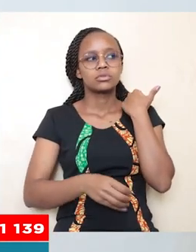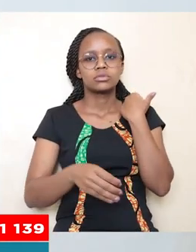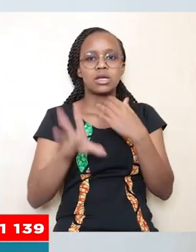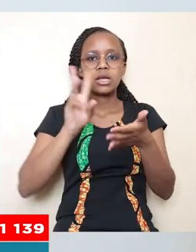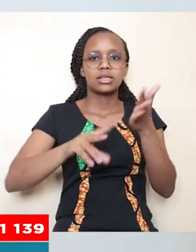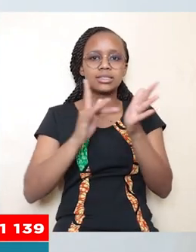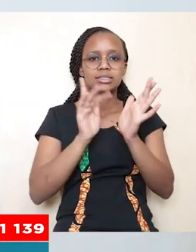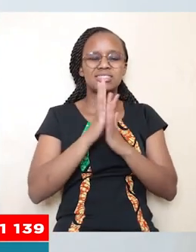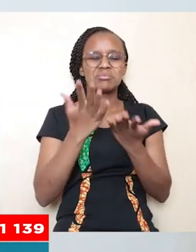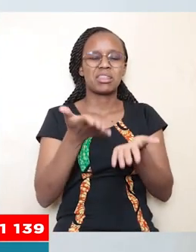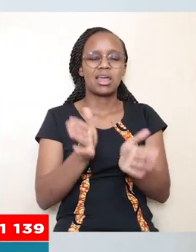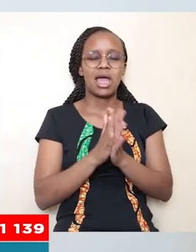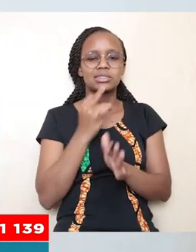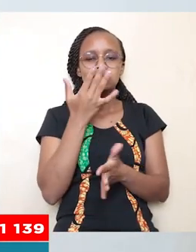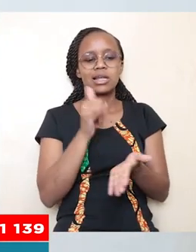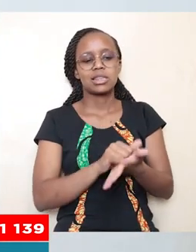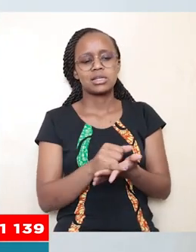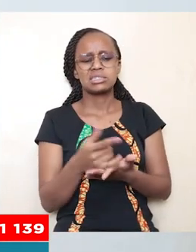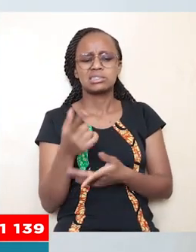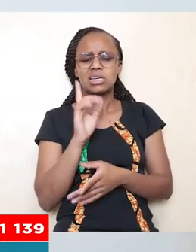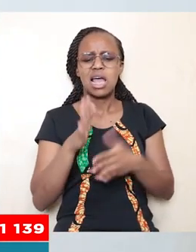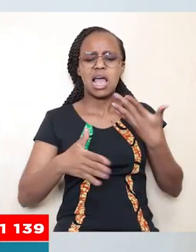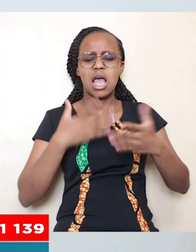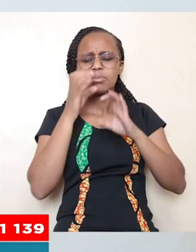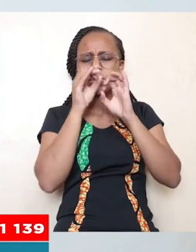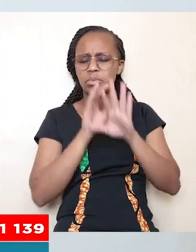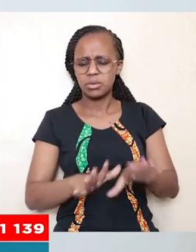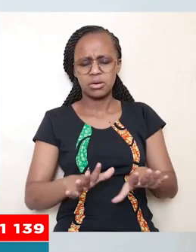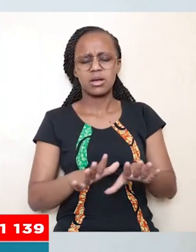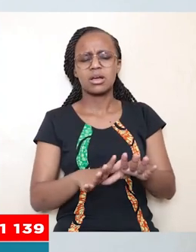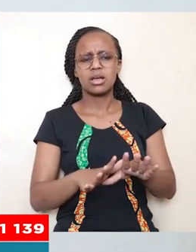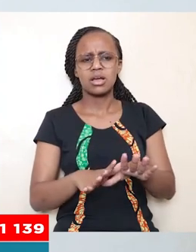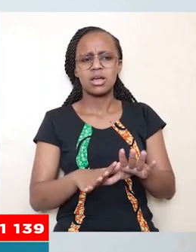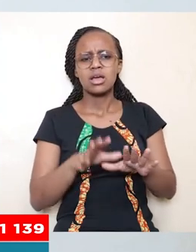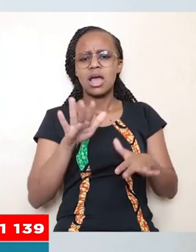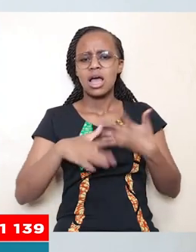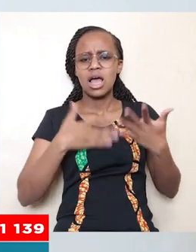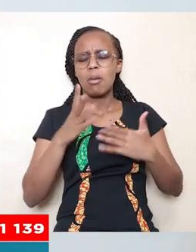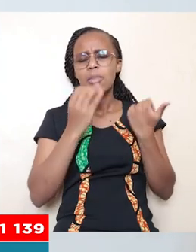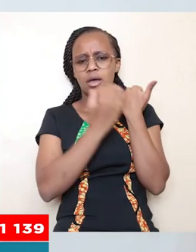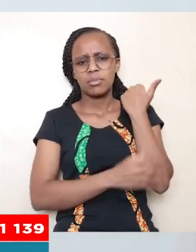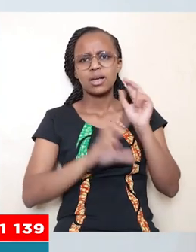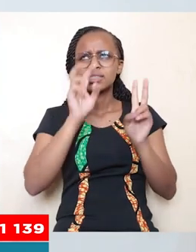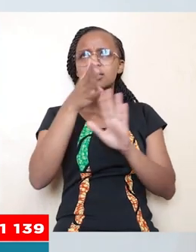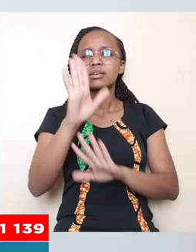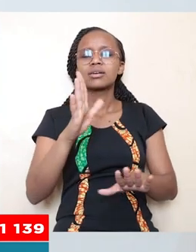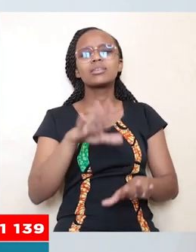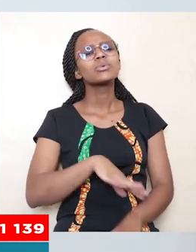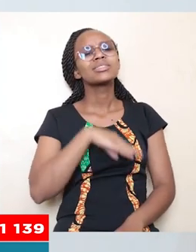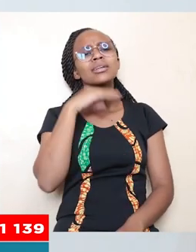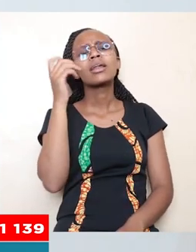kutusomea Bible hapo. Natuambia ati, happy are the poor, they will see God. Utakufa hutamuona.